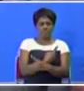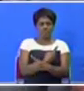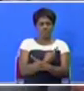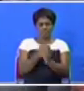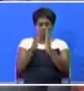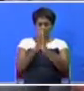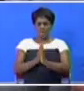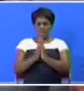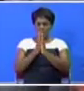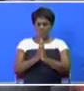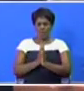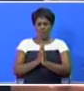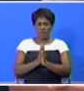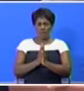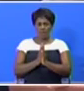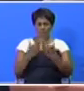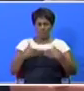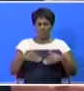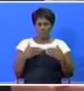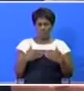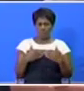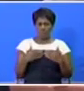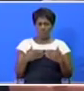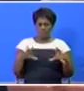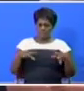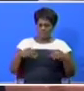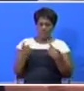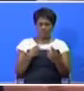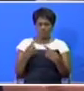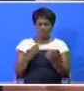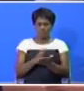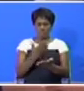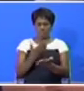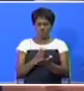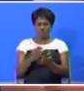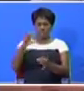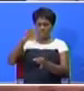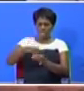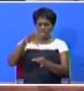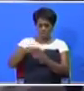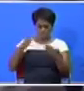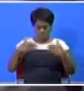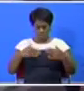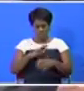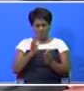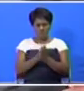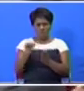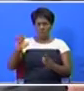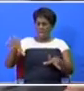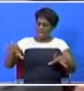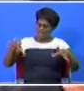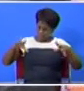interreligious leaders offered themselves for talks between the election stakeholders and the IEBC. Acknowledge